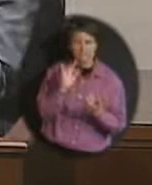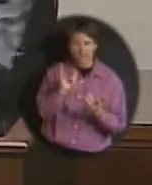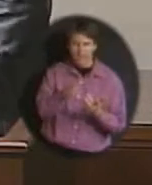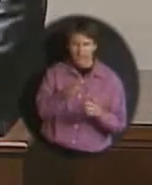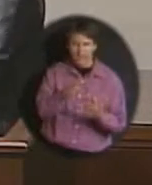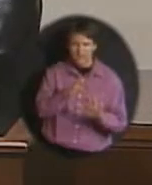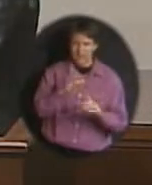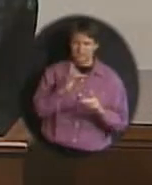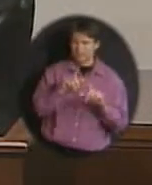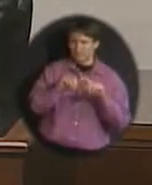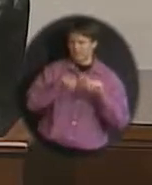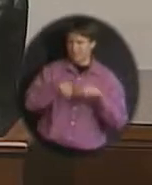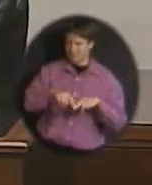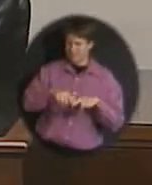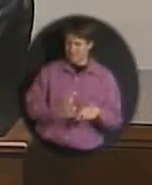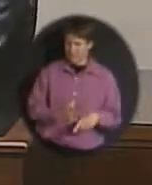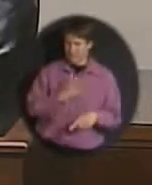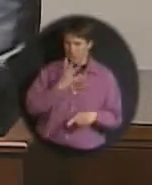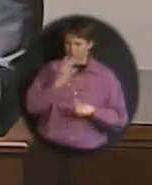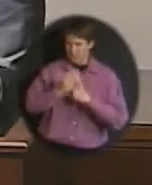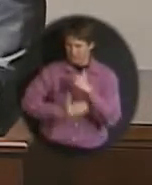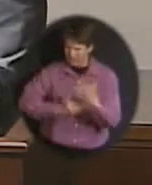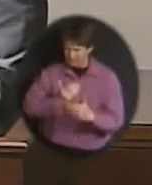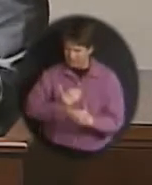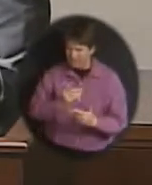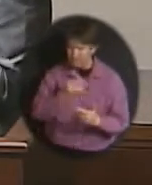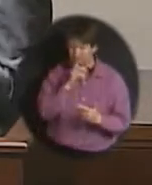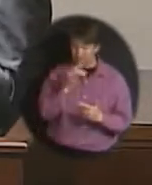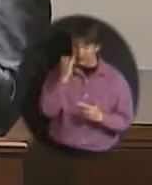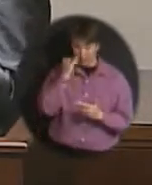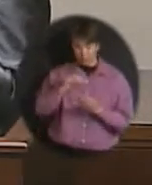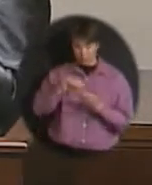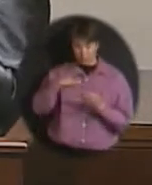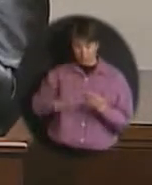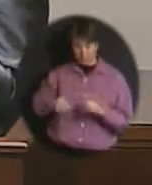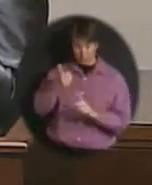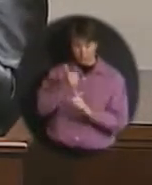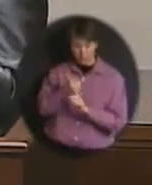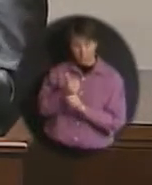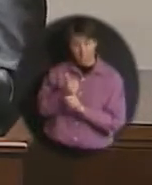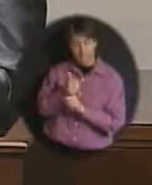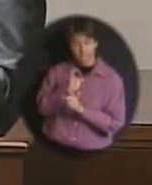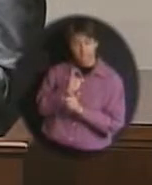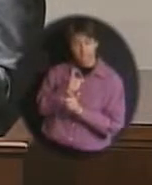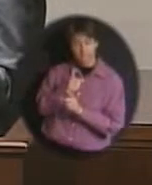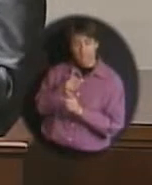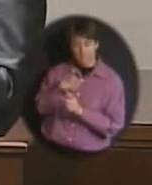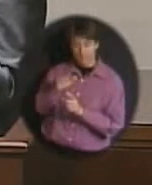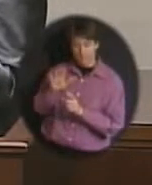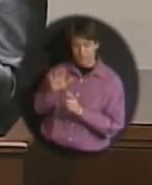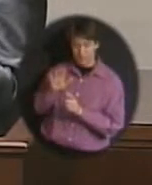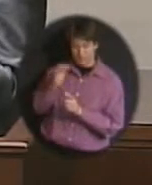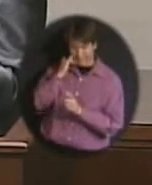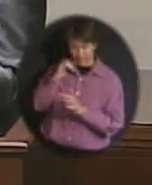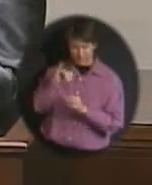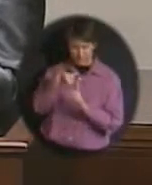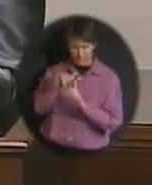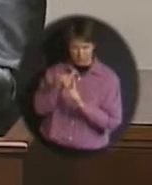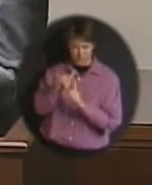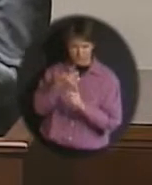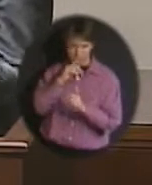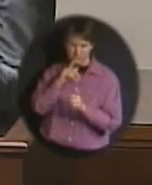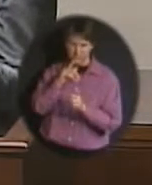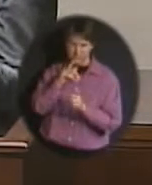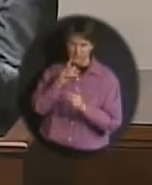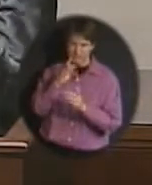are kept. Depends on kind of how formal the process goes. If a student, in fact, has through their bullying is in fact a larger violation